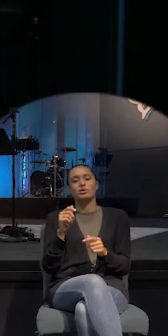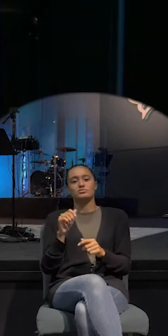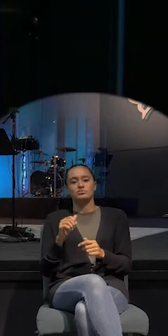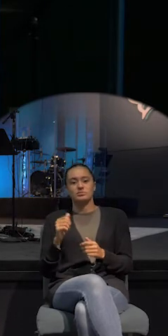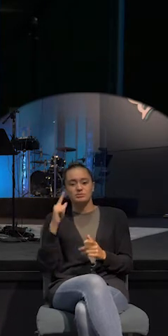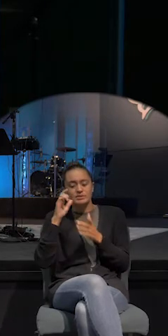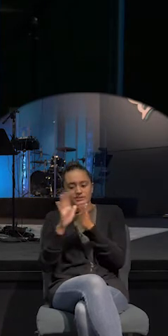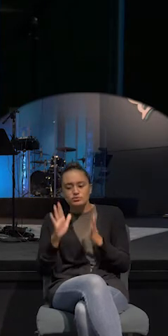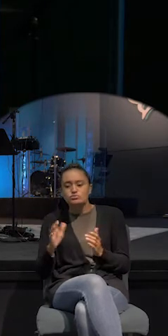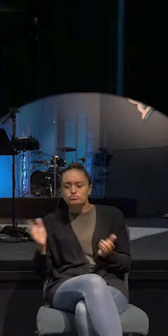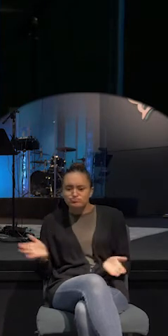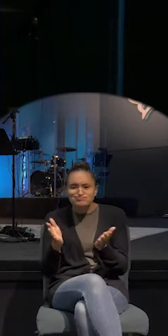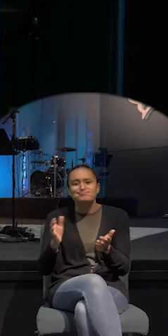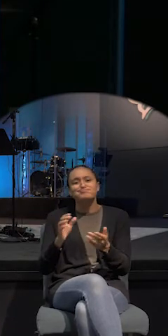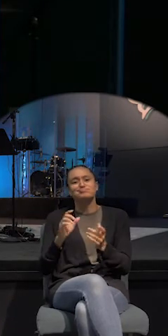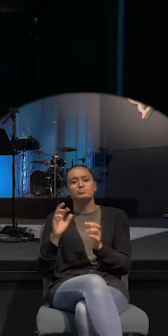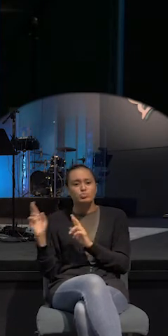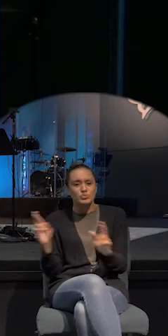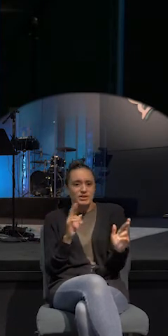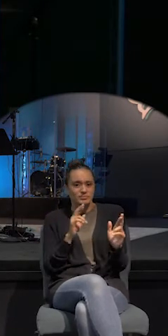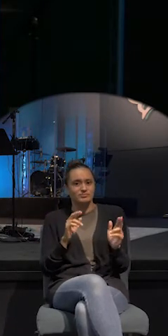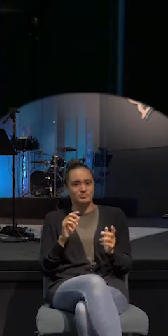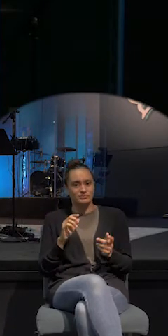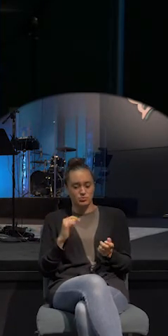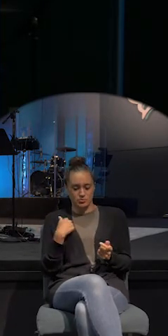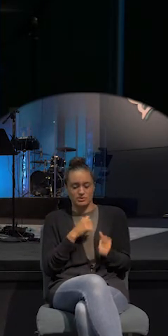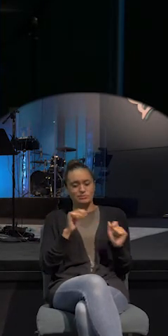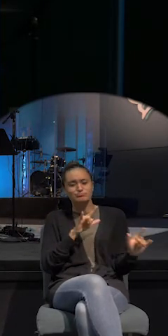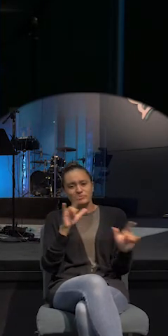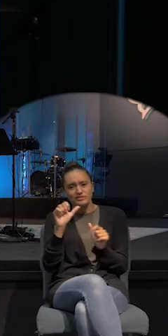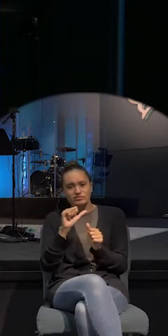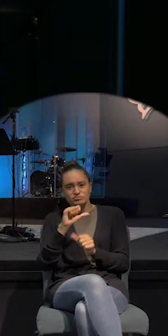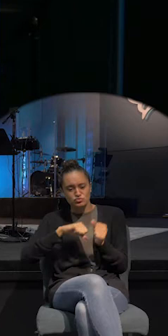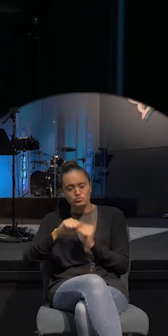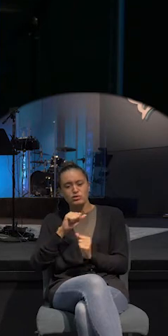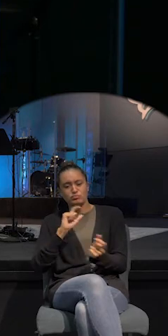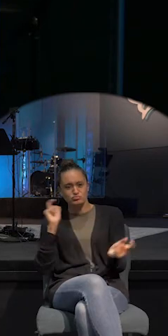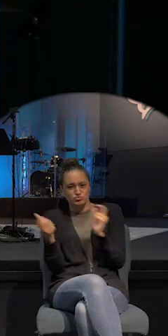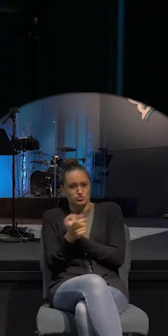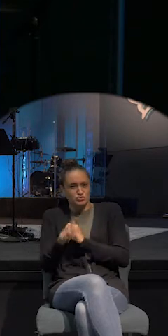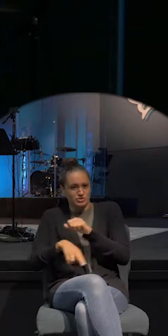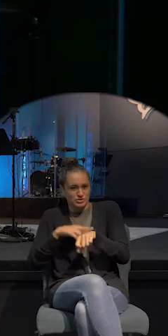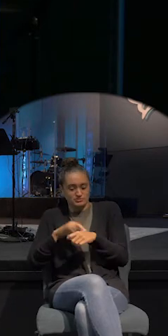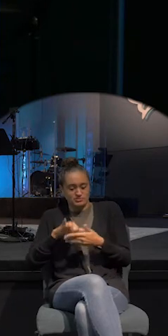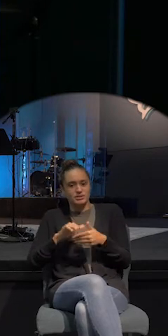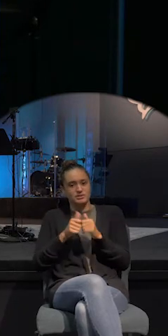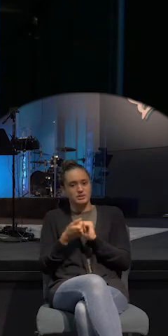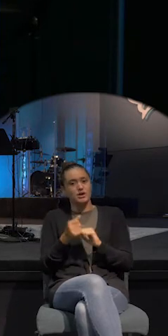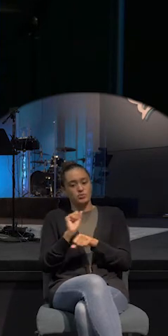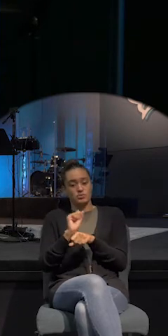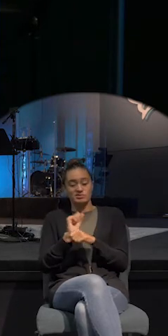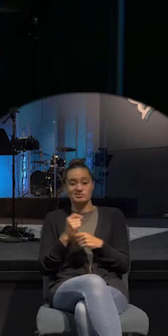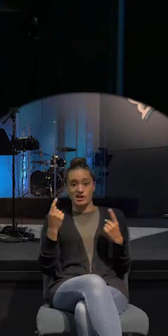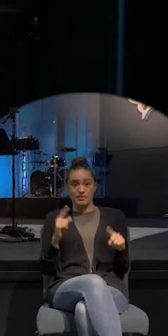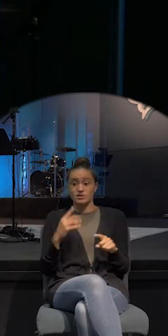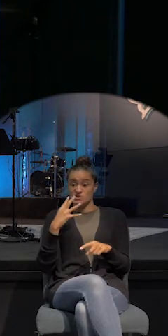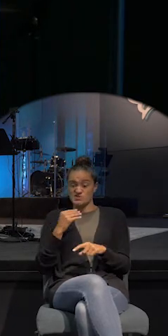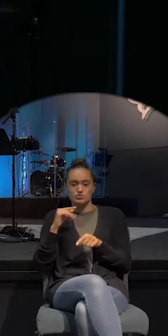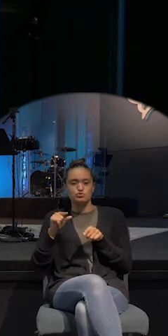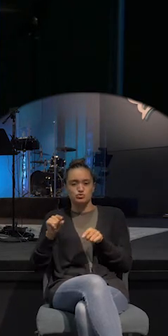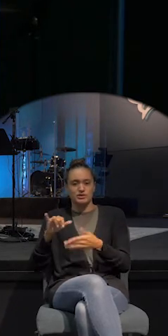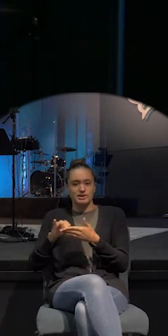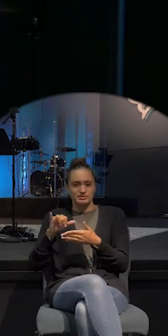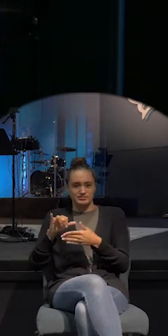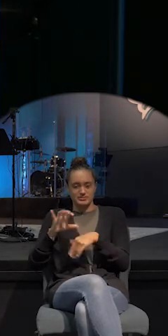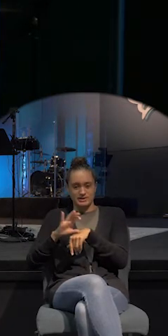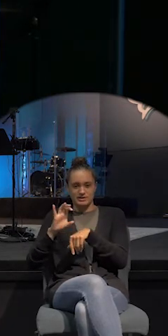one another, love other people, and we can transform a nation. And that's how it works. And when the church would gather, or the Jews during the time of